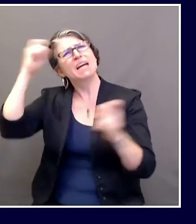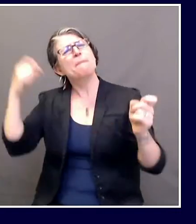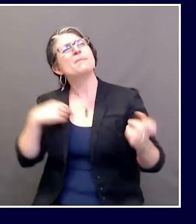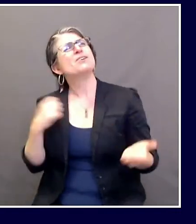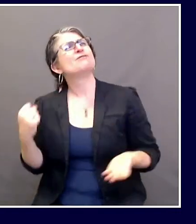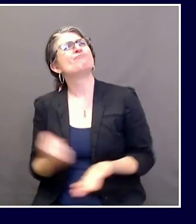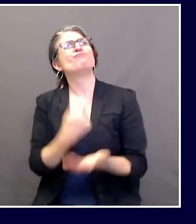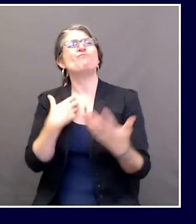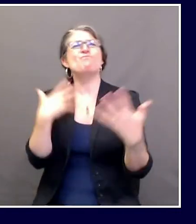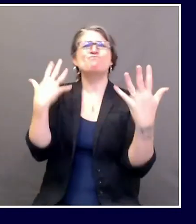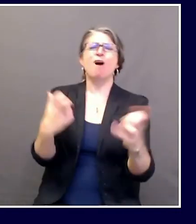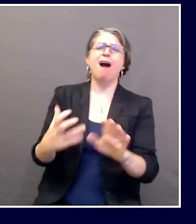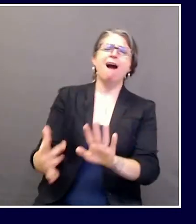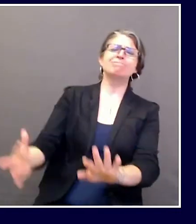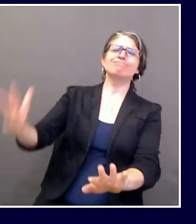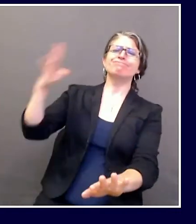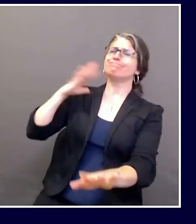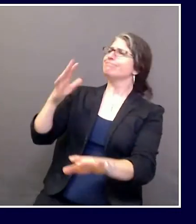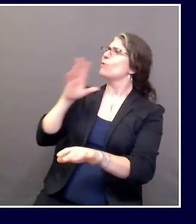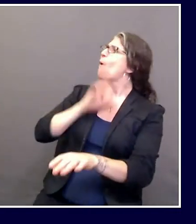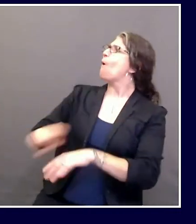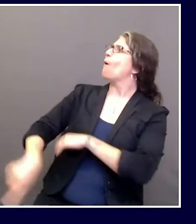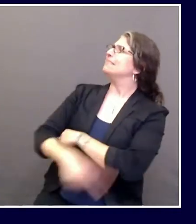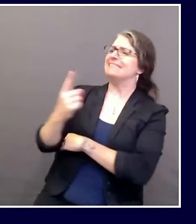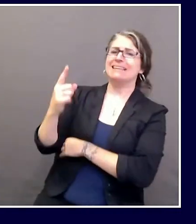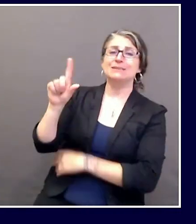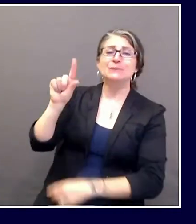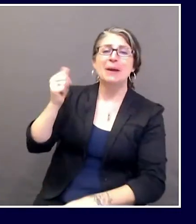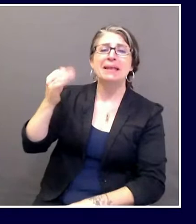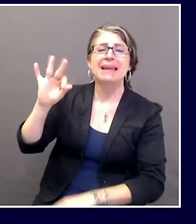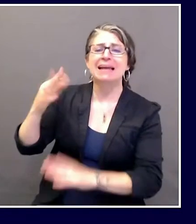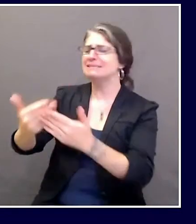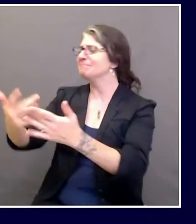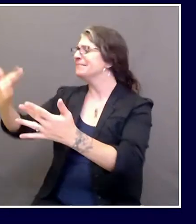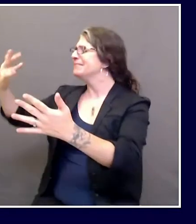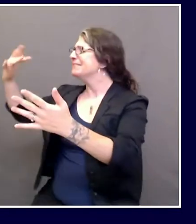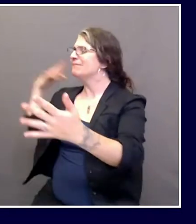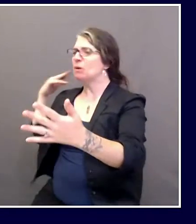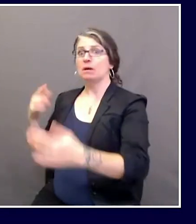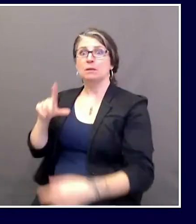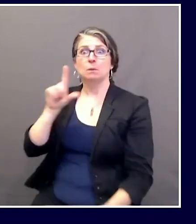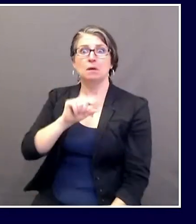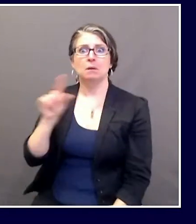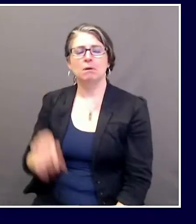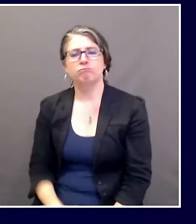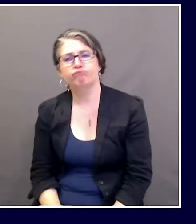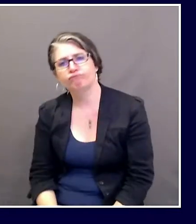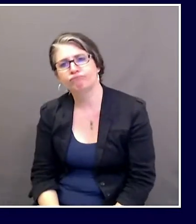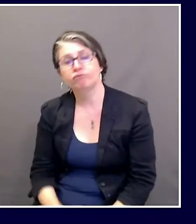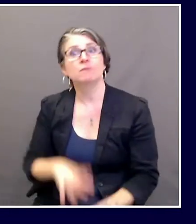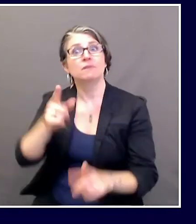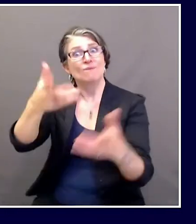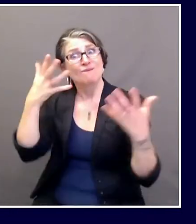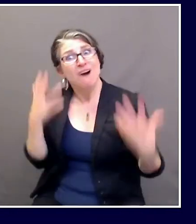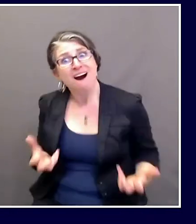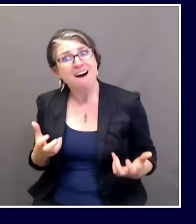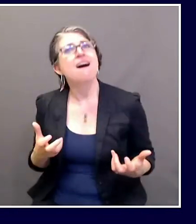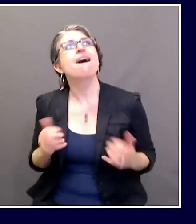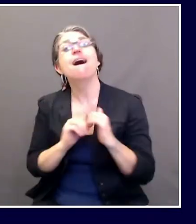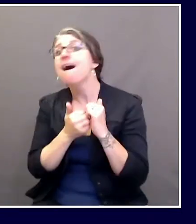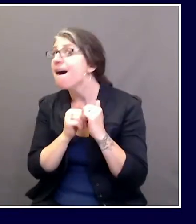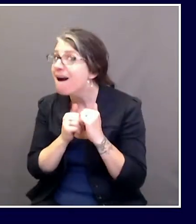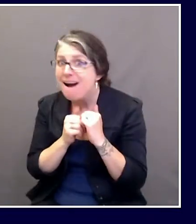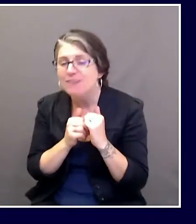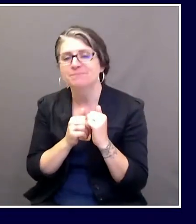we missed out on last year. The best advice that I can offer to you is to go get your free shot as soon